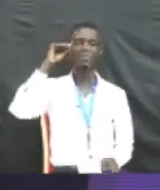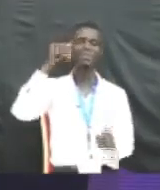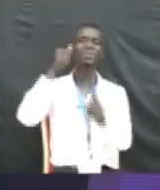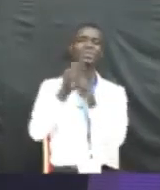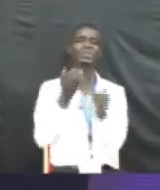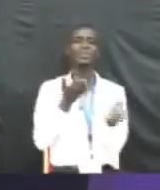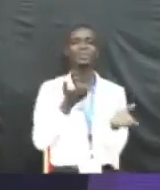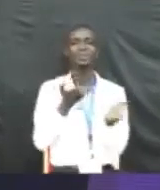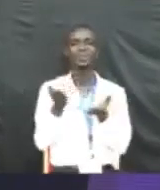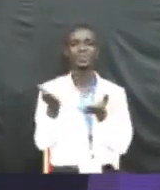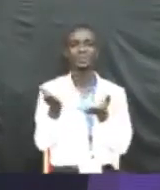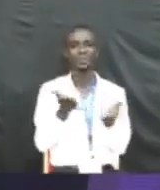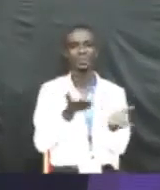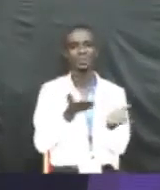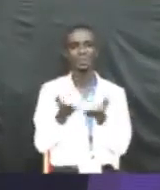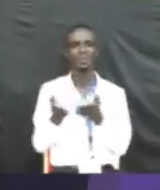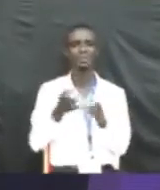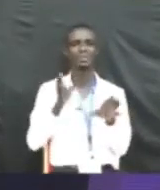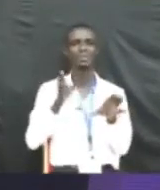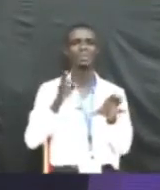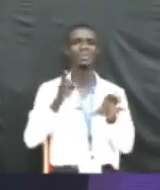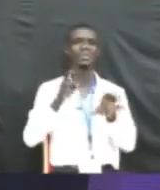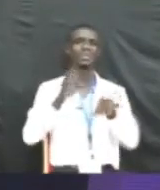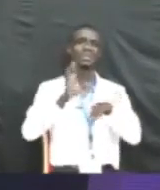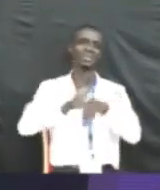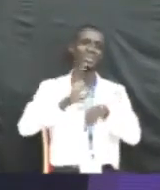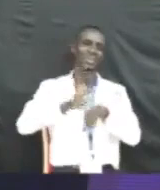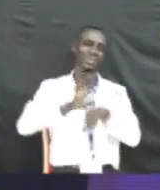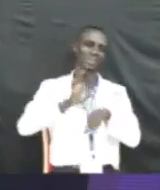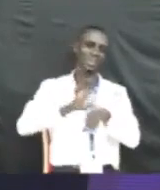record as the youngest chairman ever.